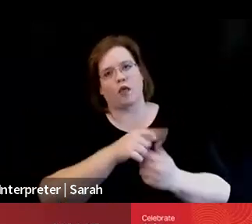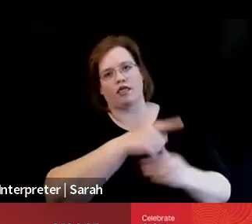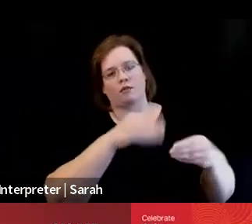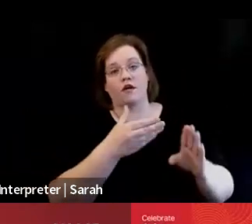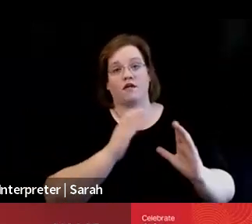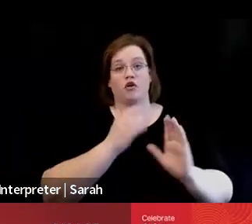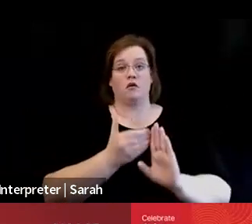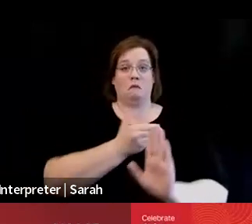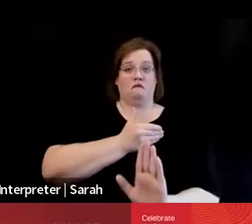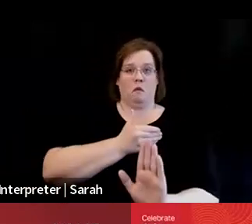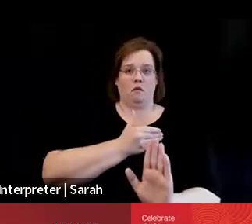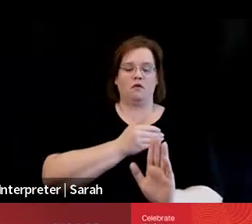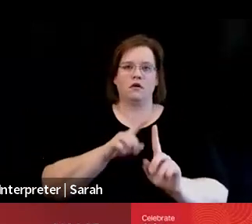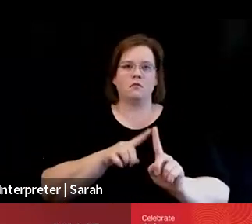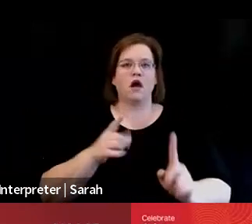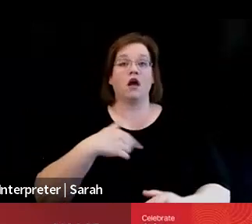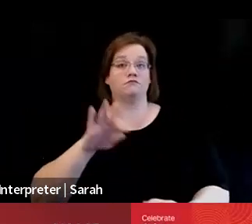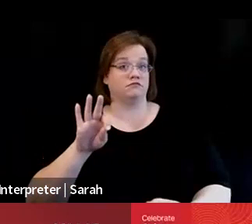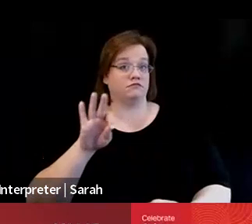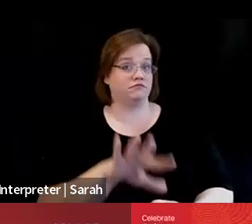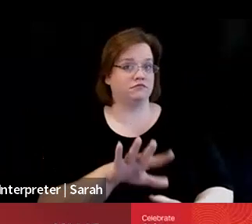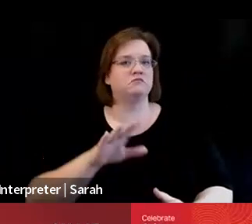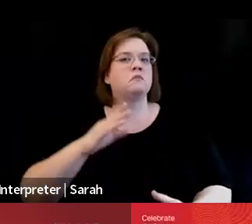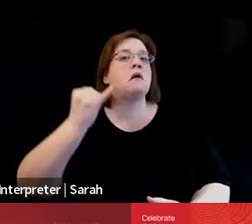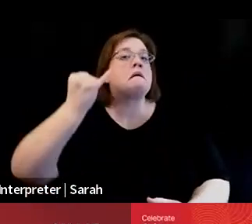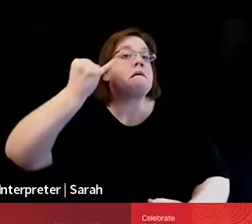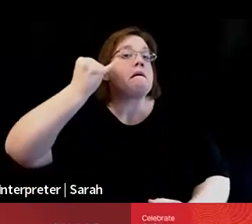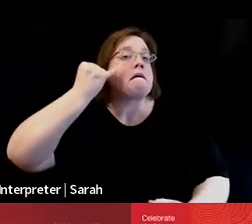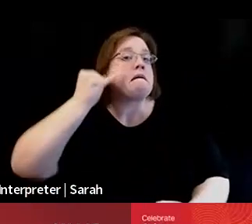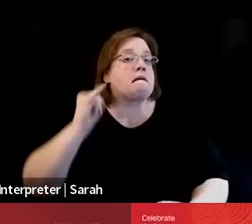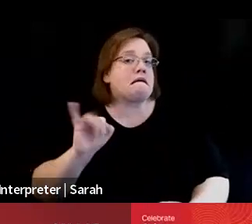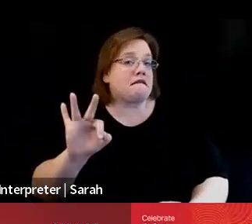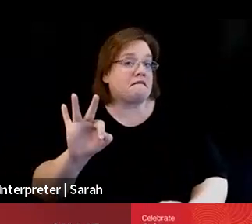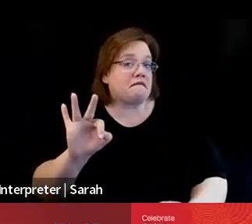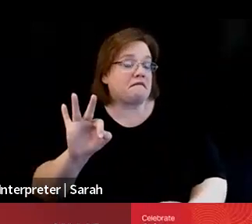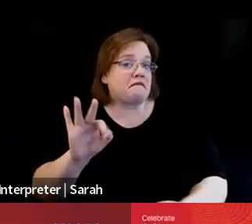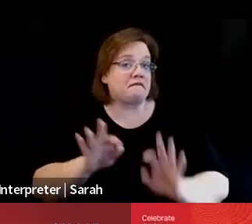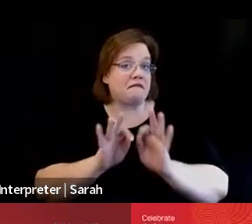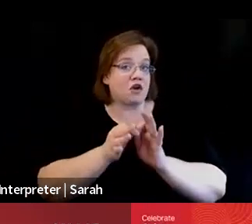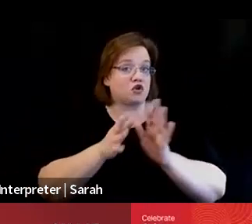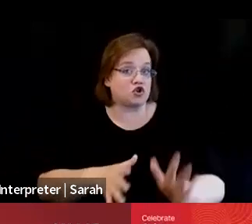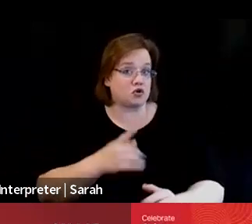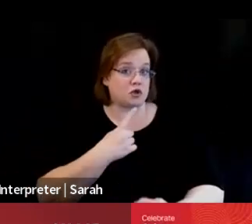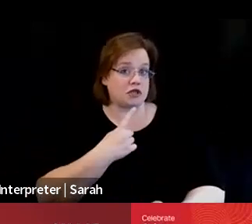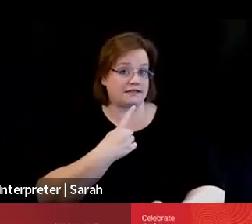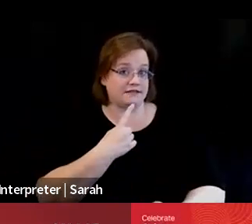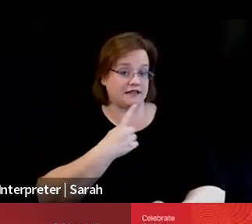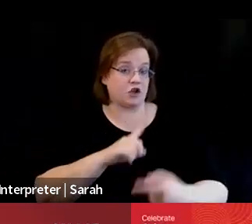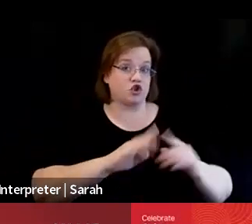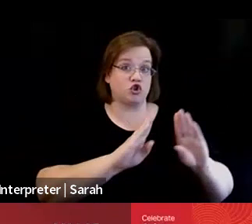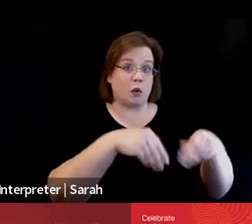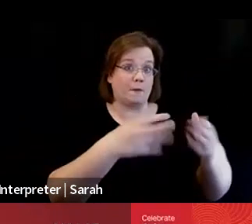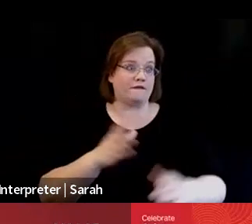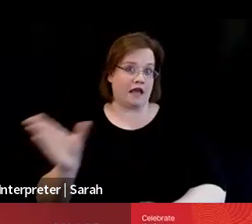ahead of time. But I'm just throwing this out there. What if an interpreter could say to the